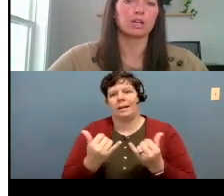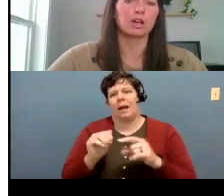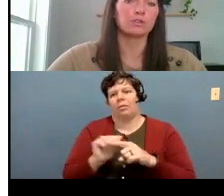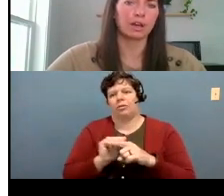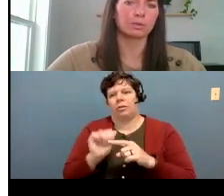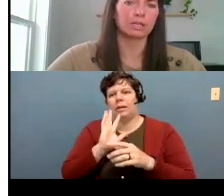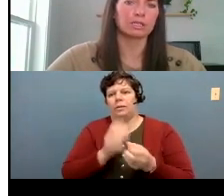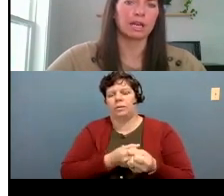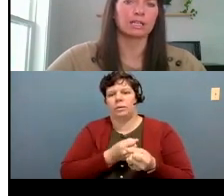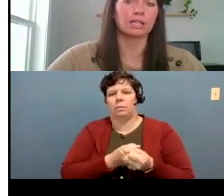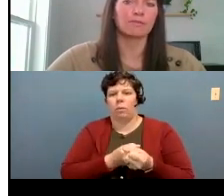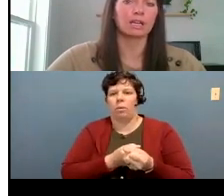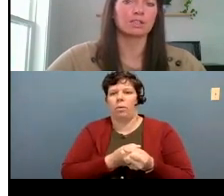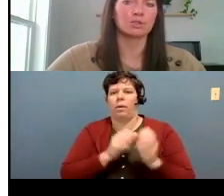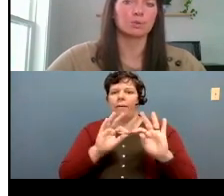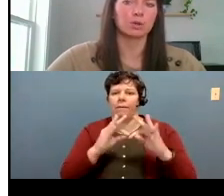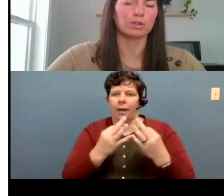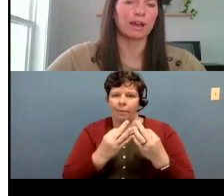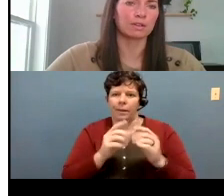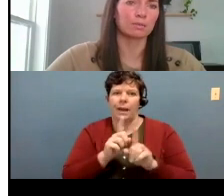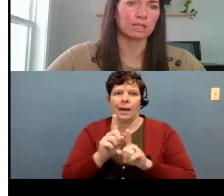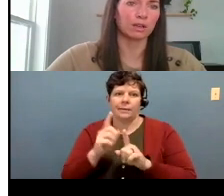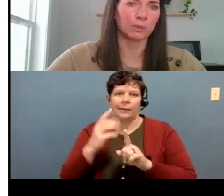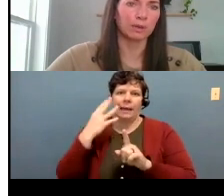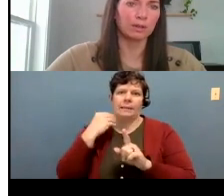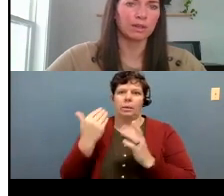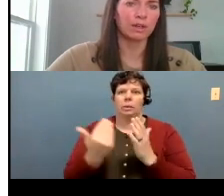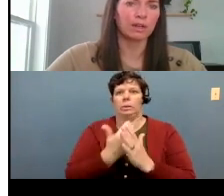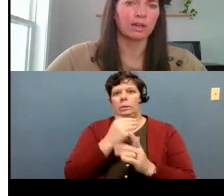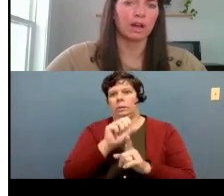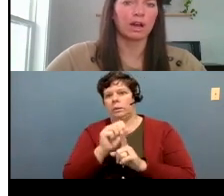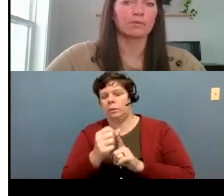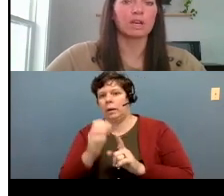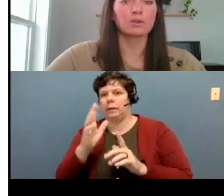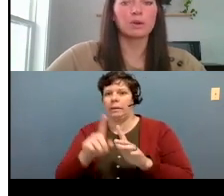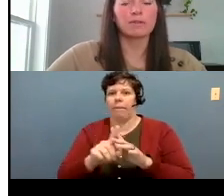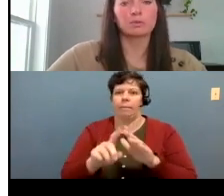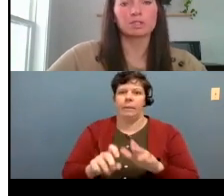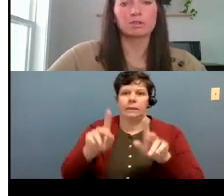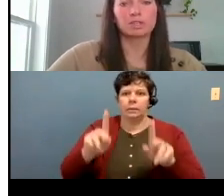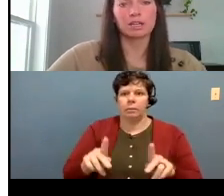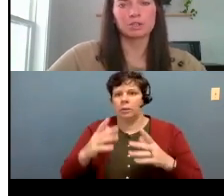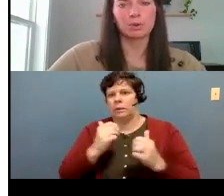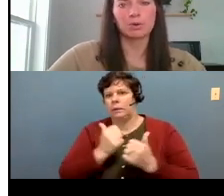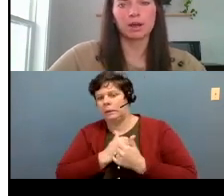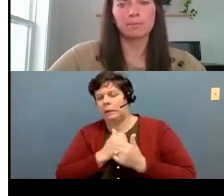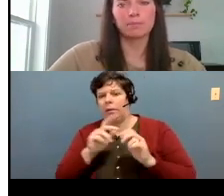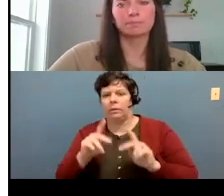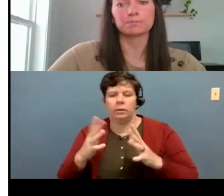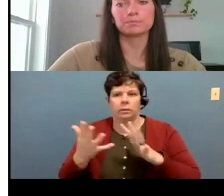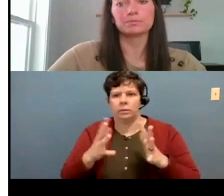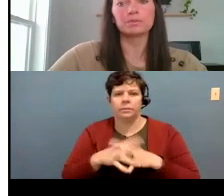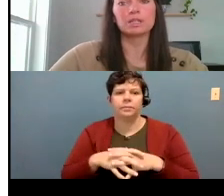support to other families as they navigate this new world of having a missing loved one. They also have a reunification